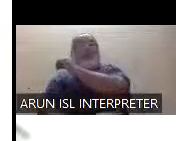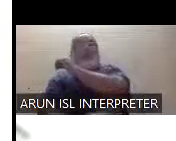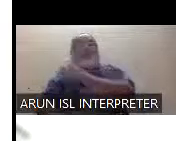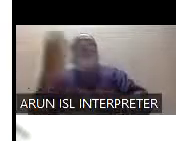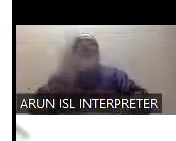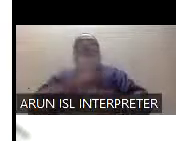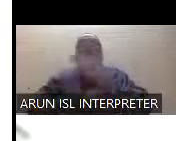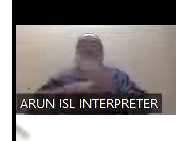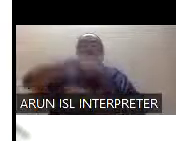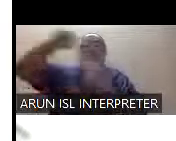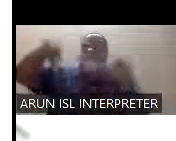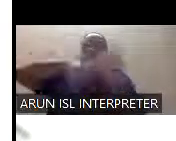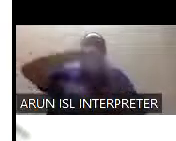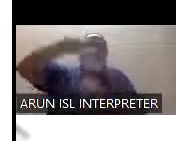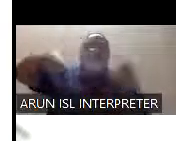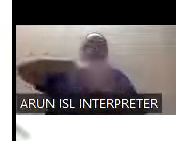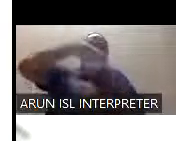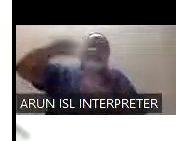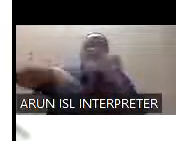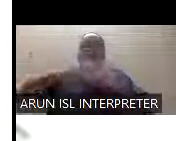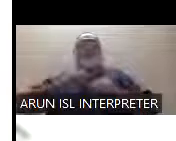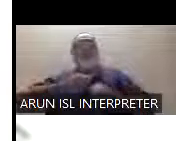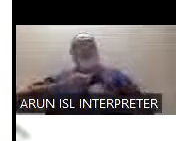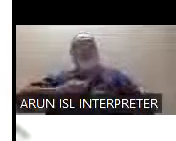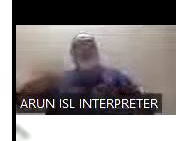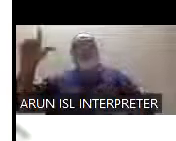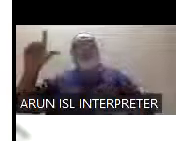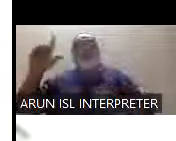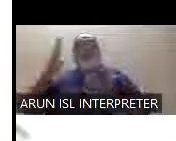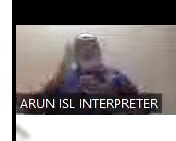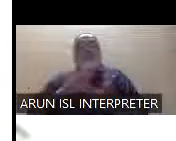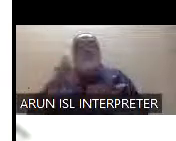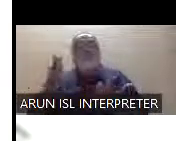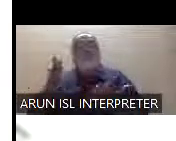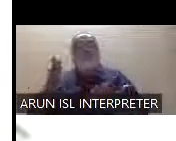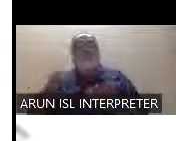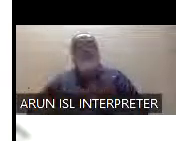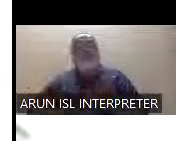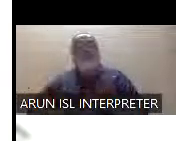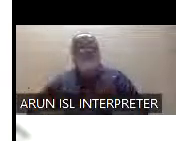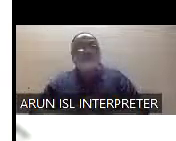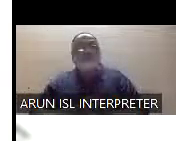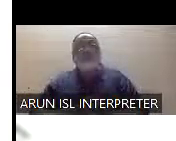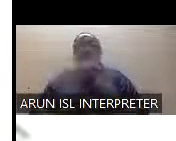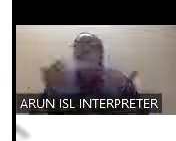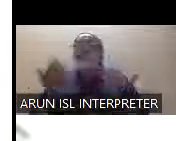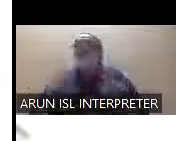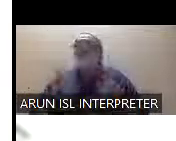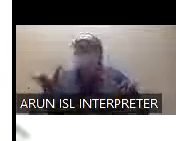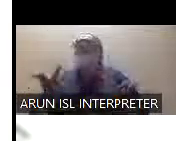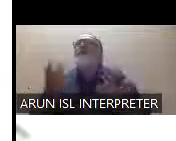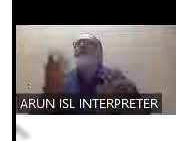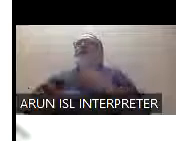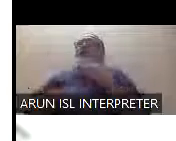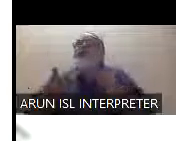disability will continue forever and ever. What is happening now is somebody is disabled, and